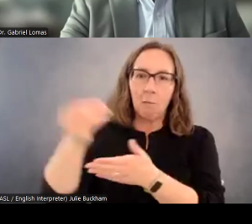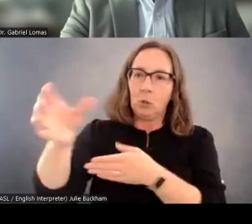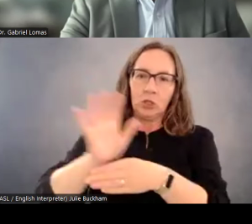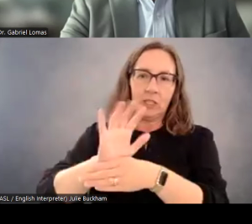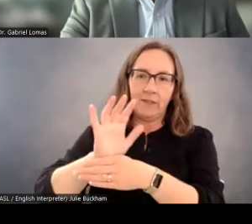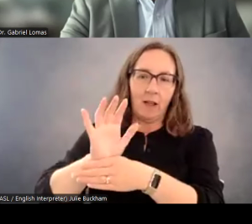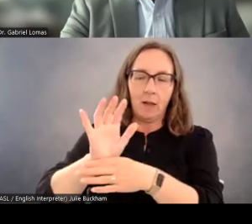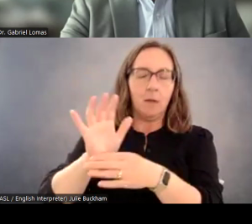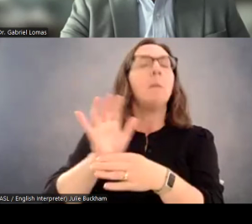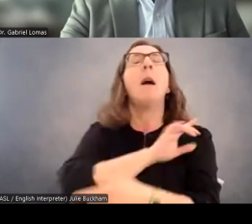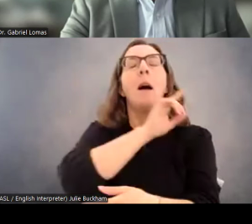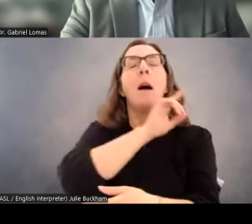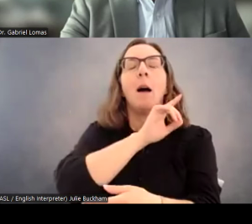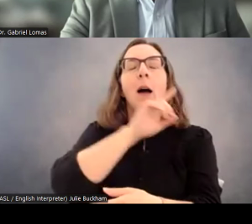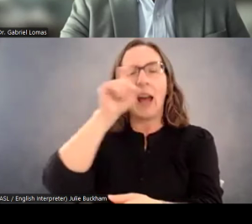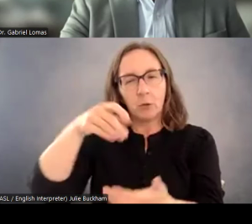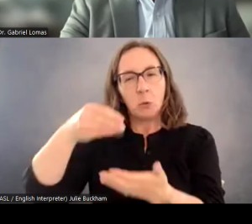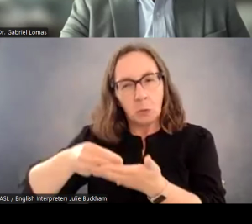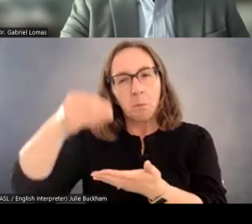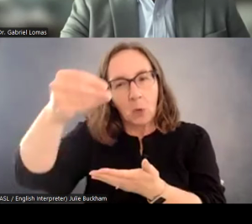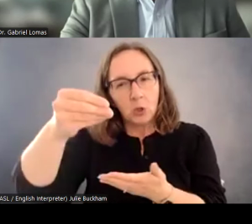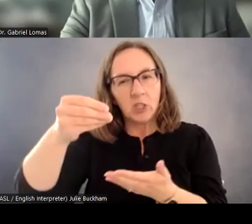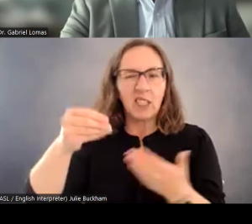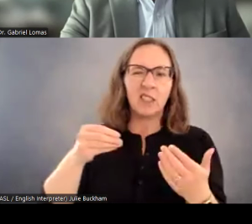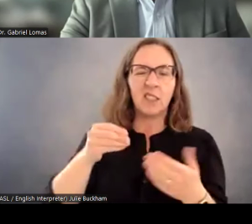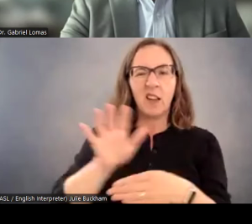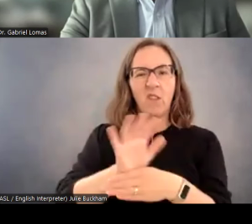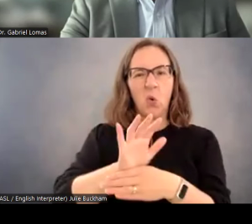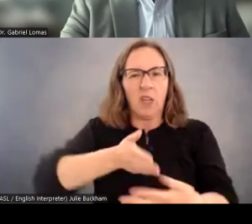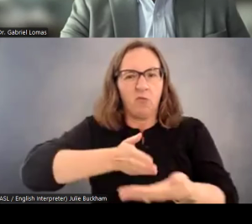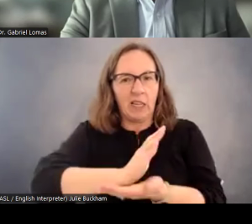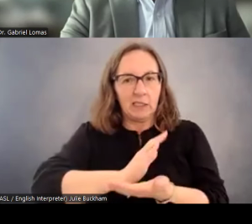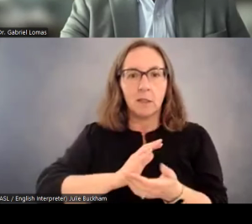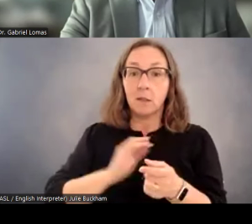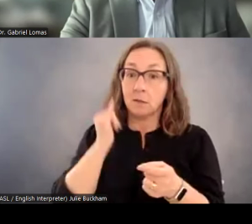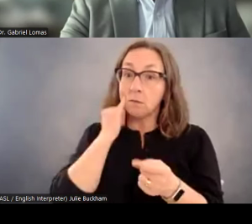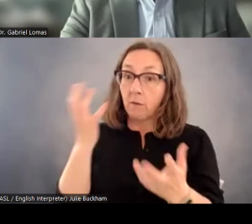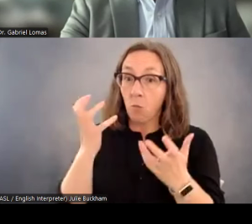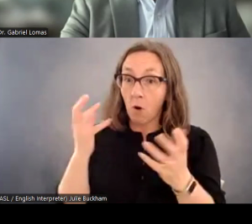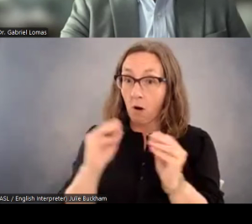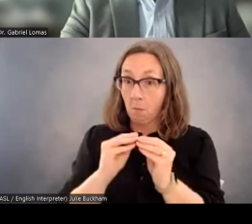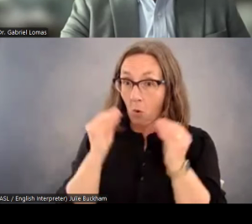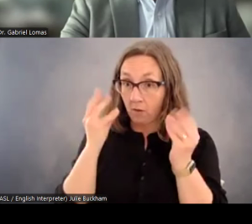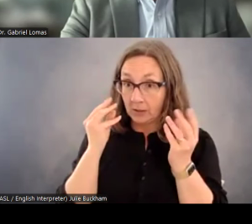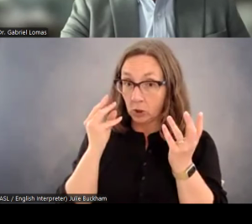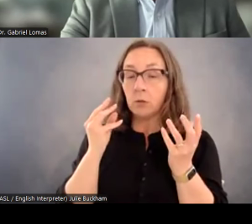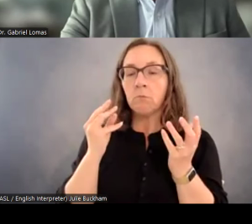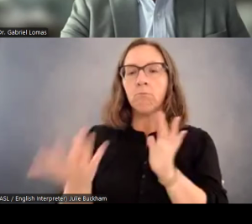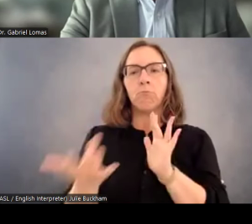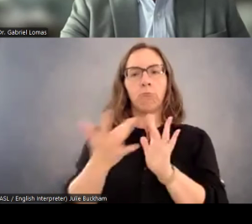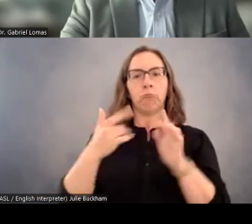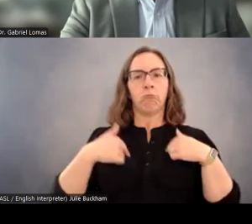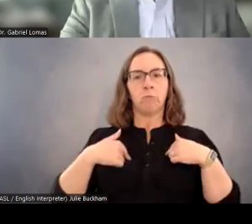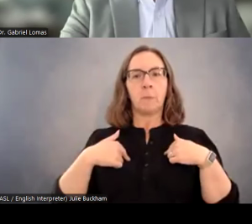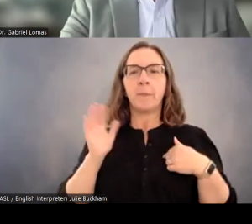of situation to be able to view it. And if you want more information about it, you can contact us. So we're going to go ahead and